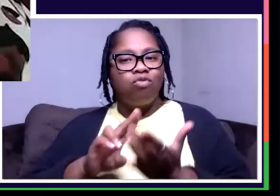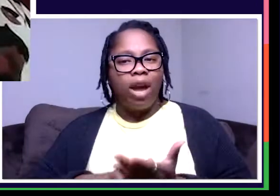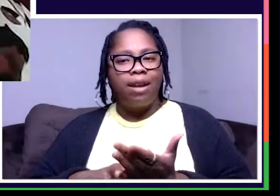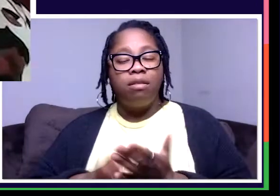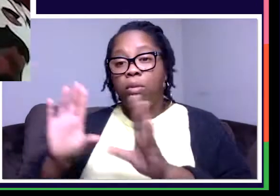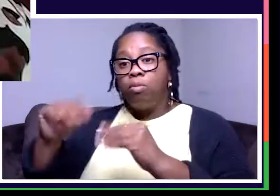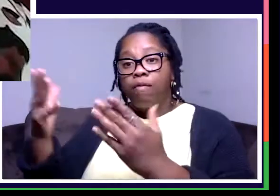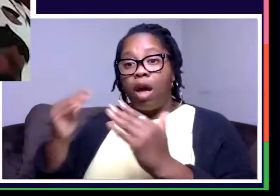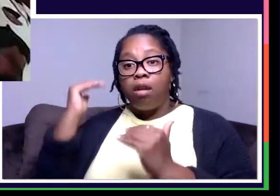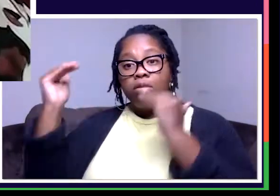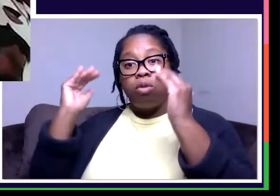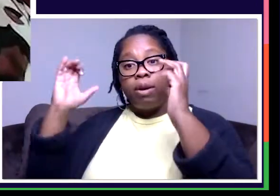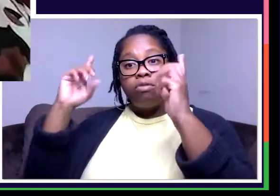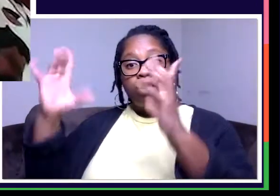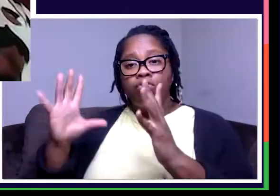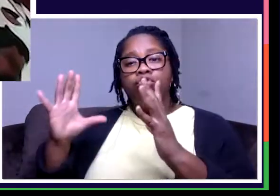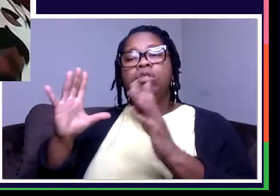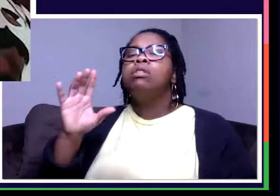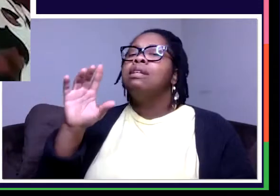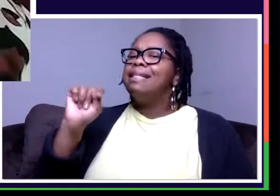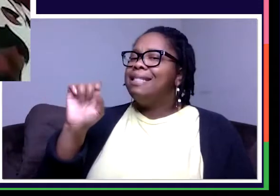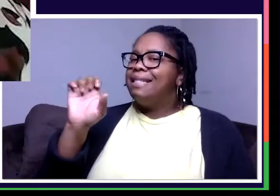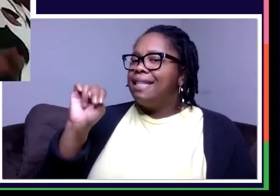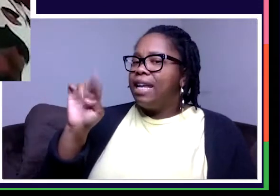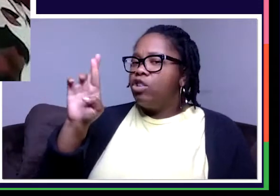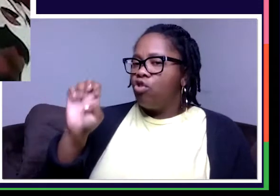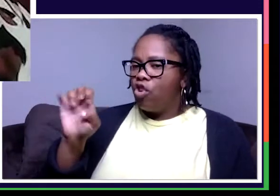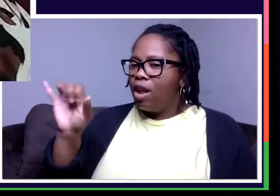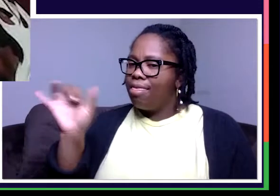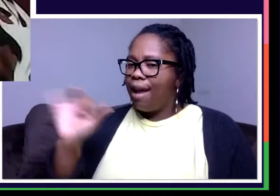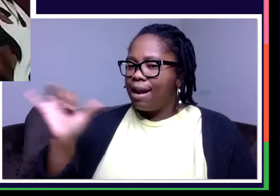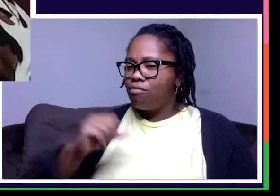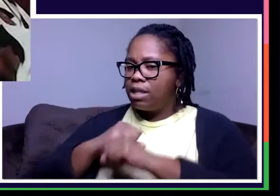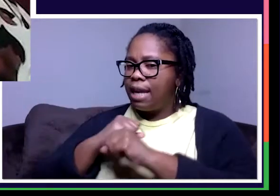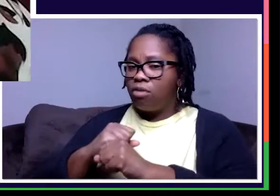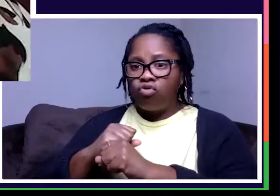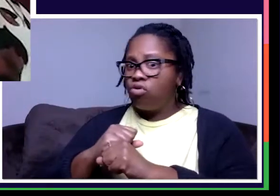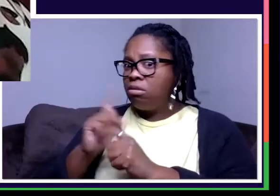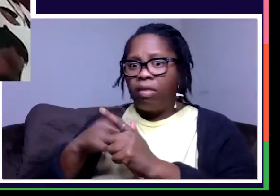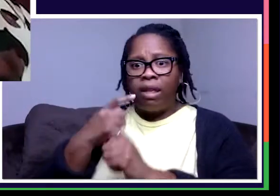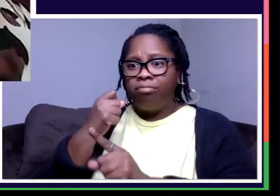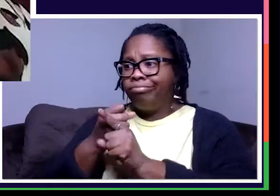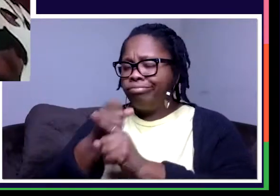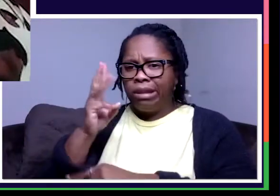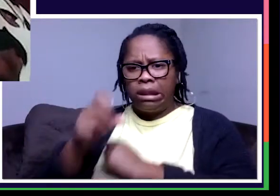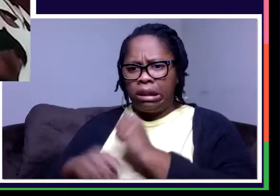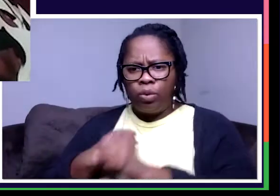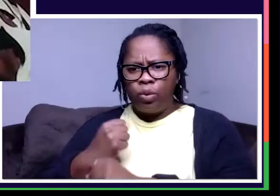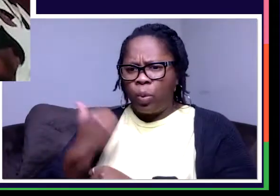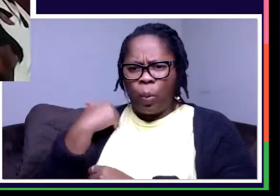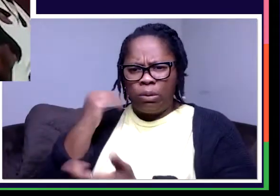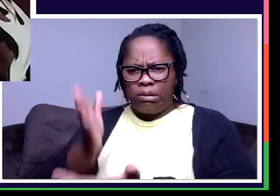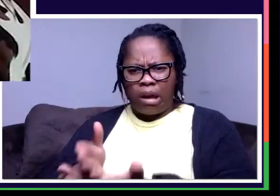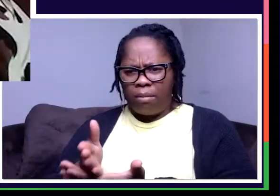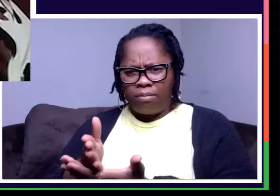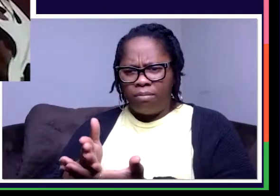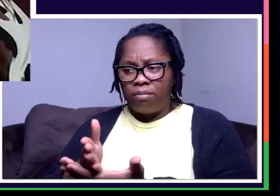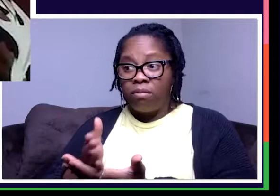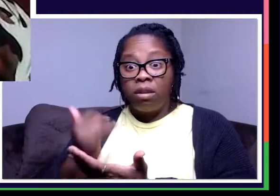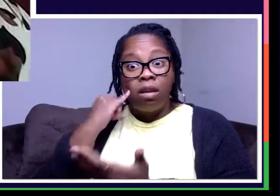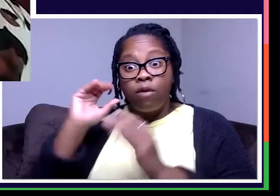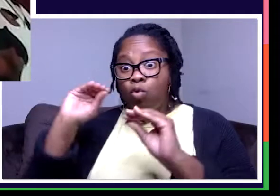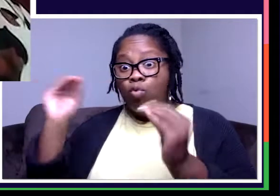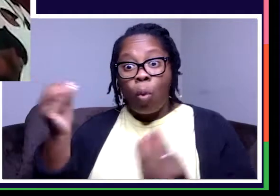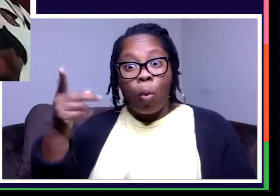adult educators tenure-like protections. 6 years ago, they abruptly stopped. Without